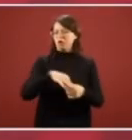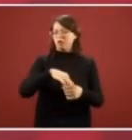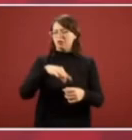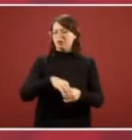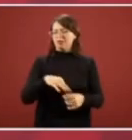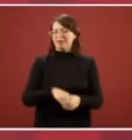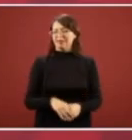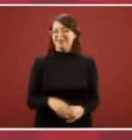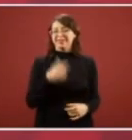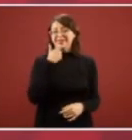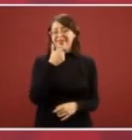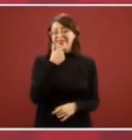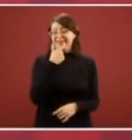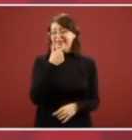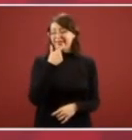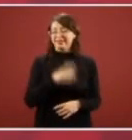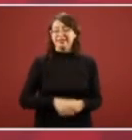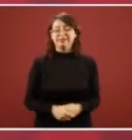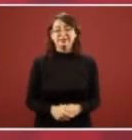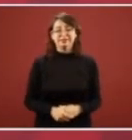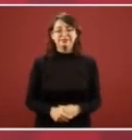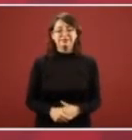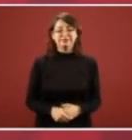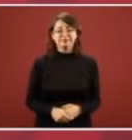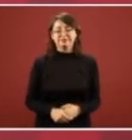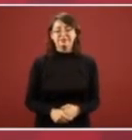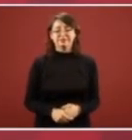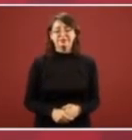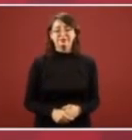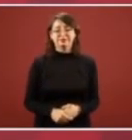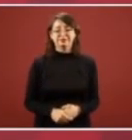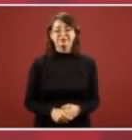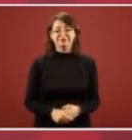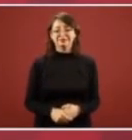Mexico. And he giggles.